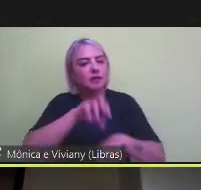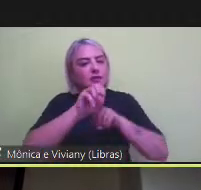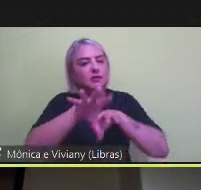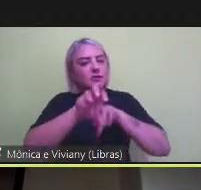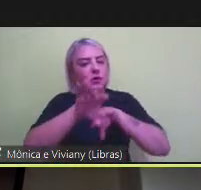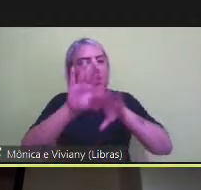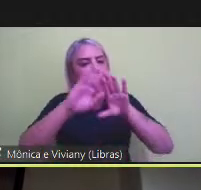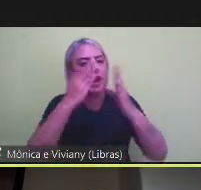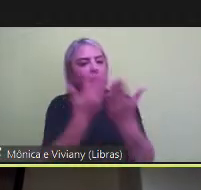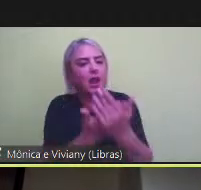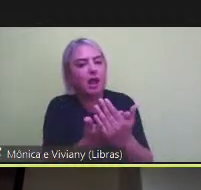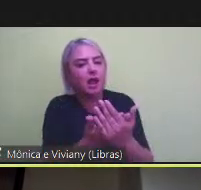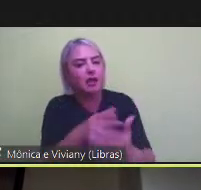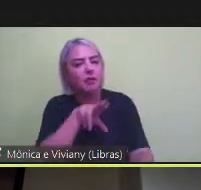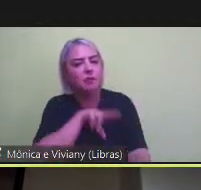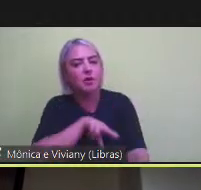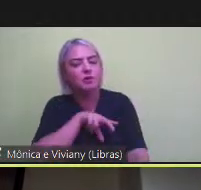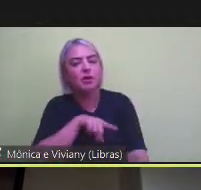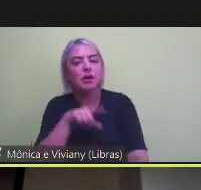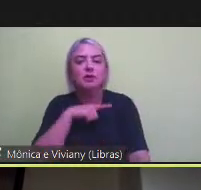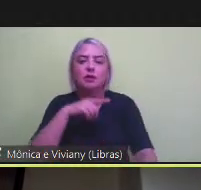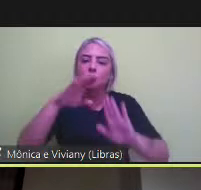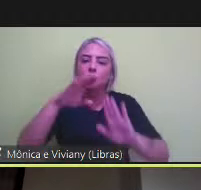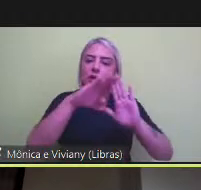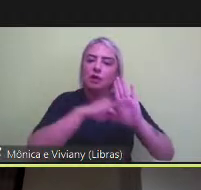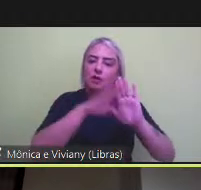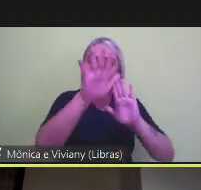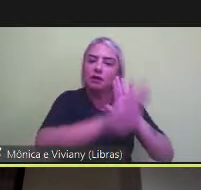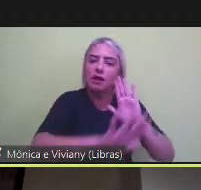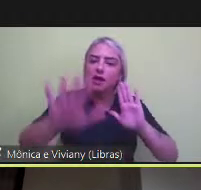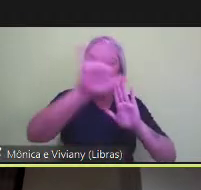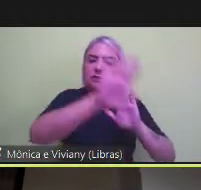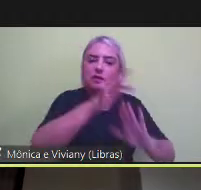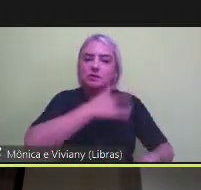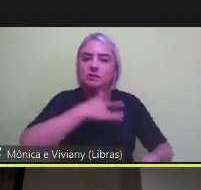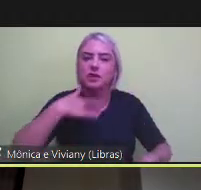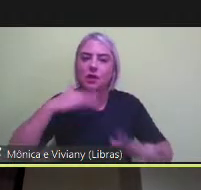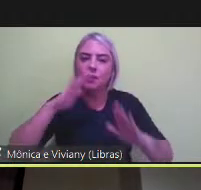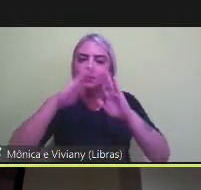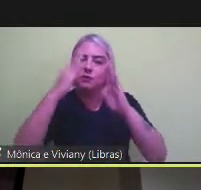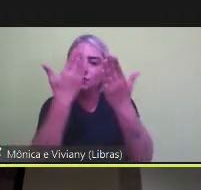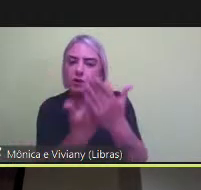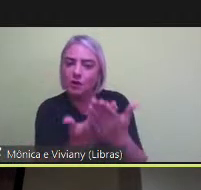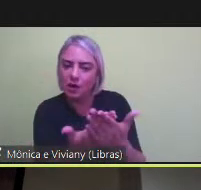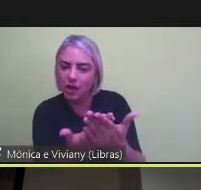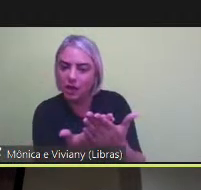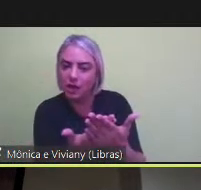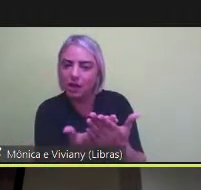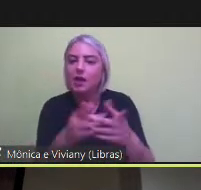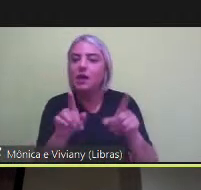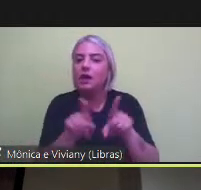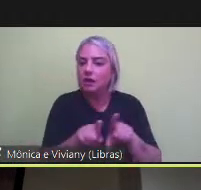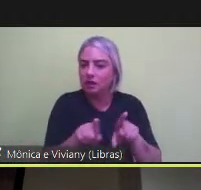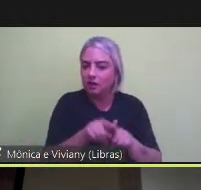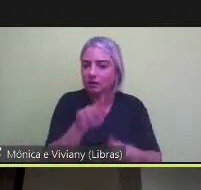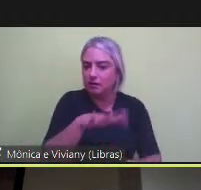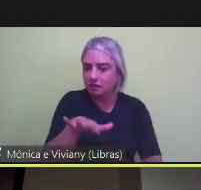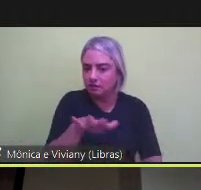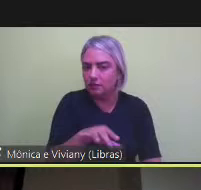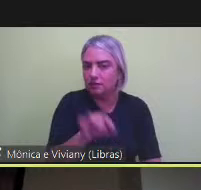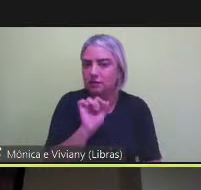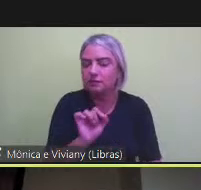area of the health in school, and in Portugal we have a national program, specific one for